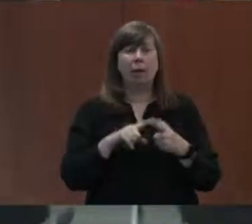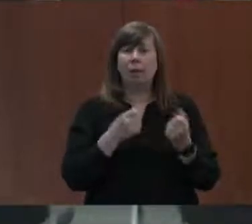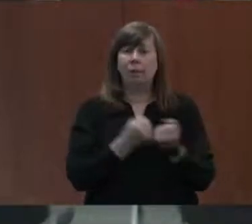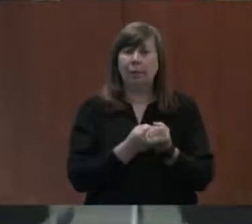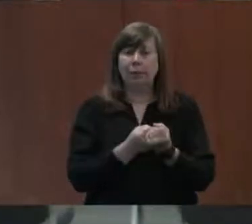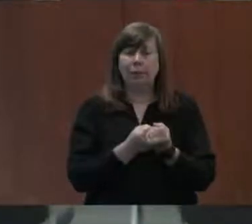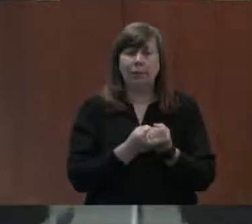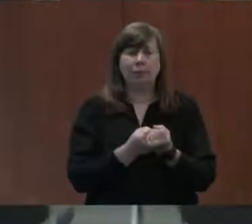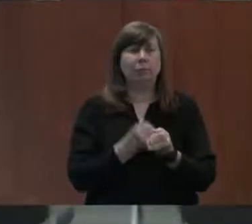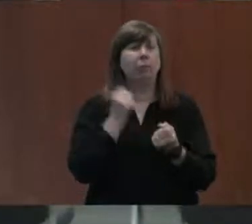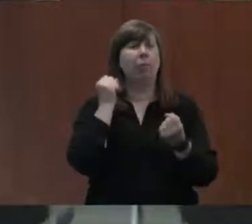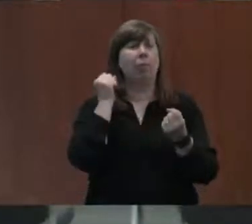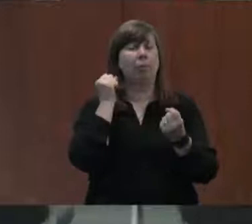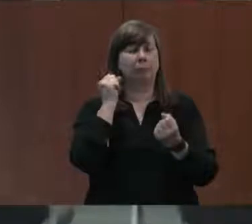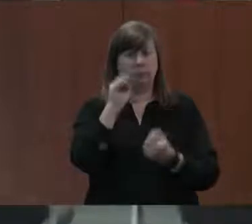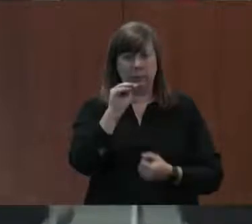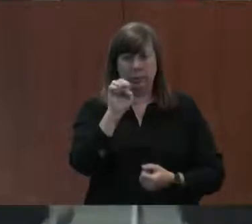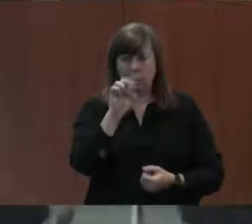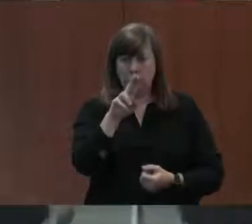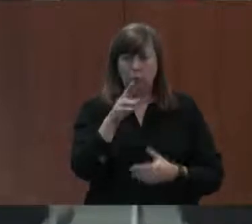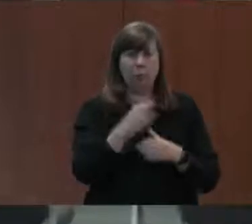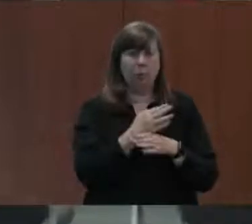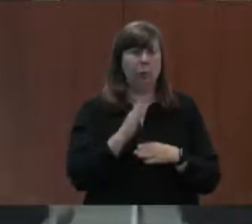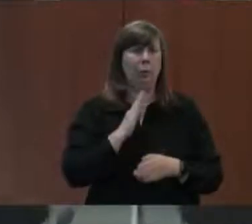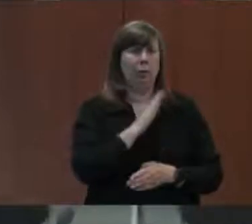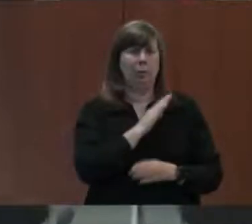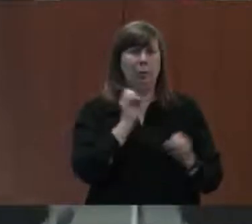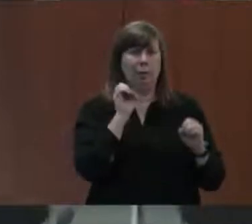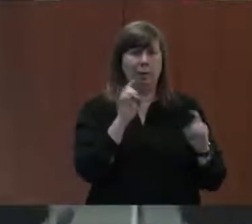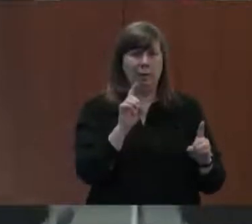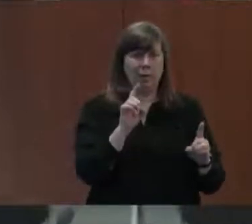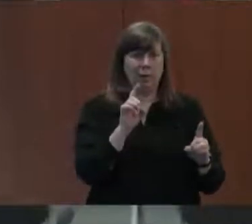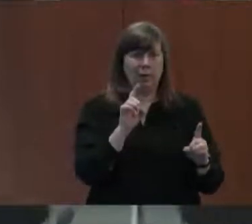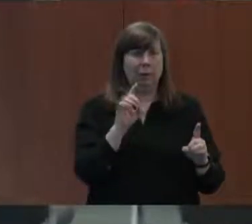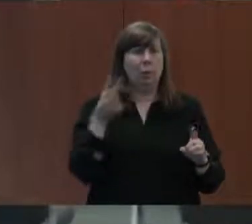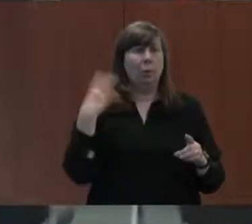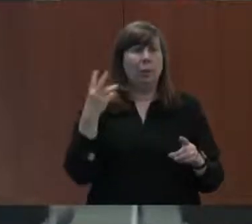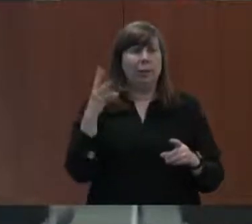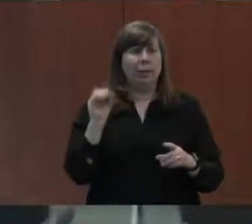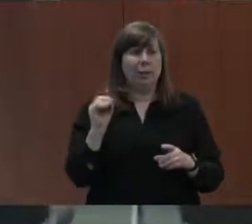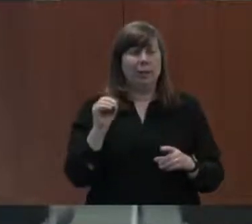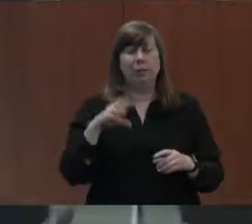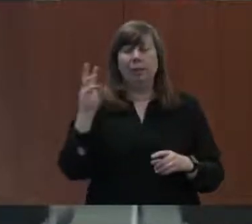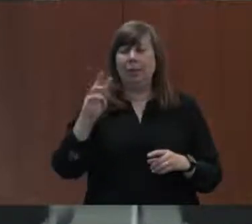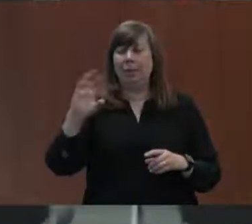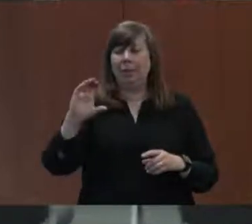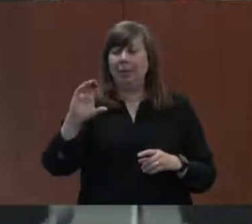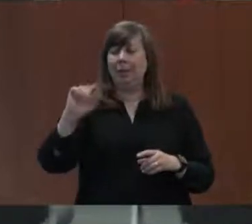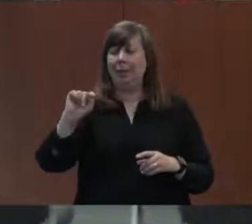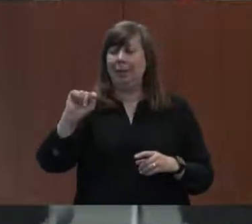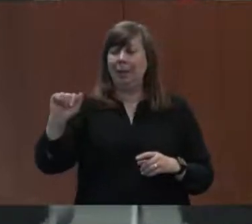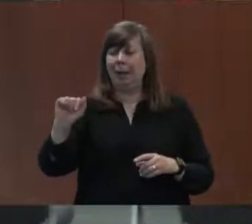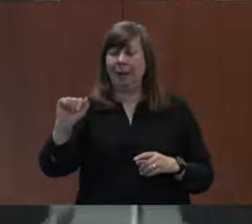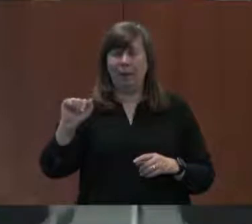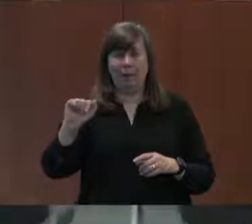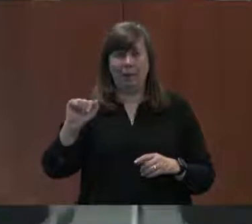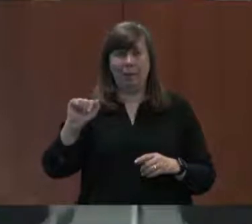favor of approving the MOU between the Board of Education of Washington County and the WCTA?